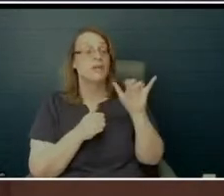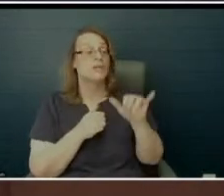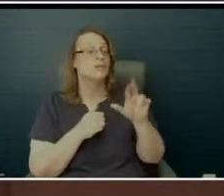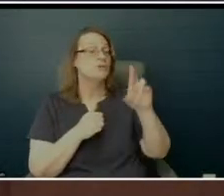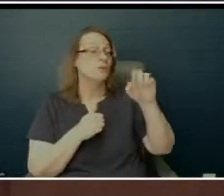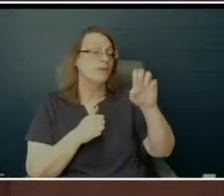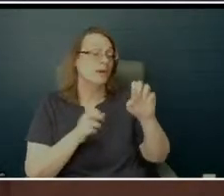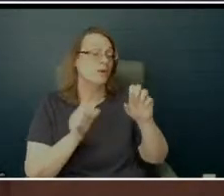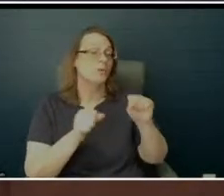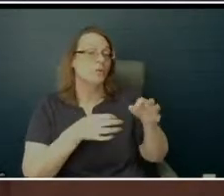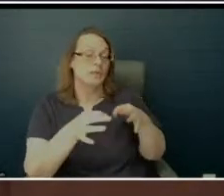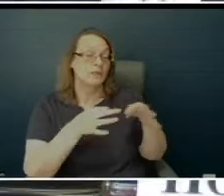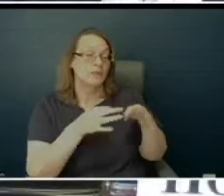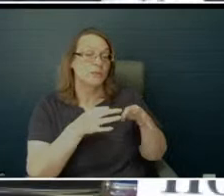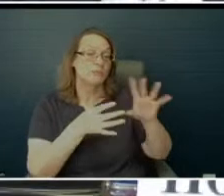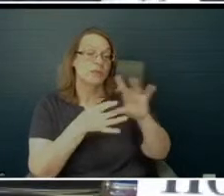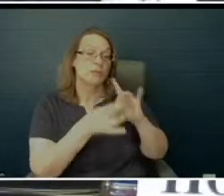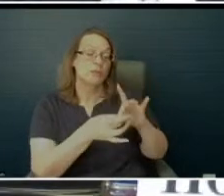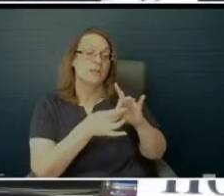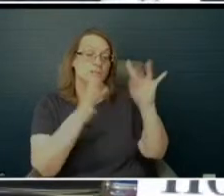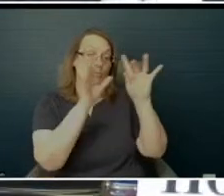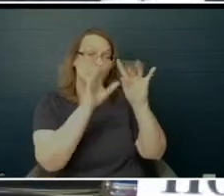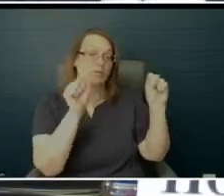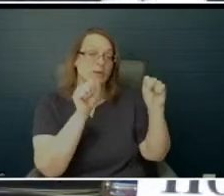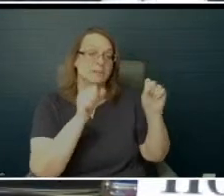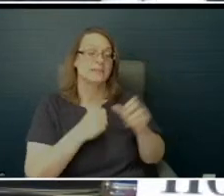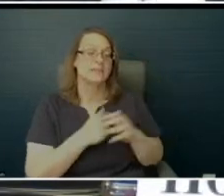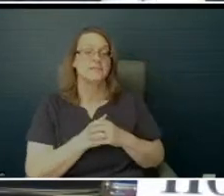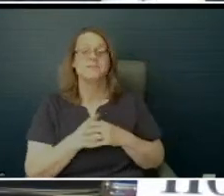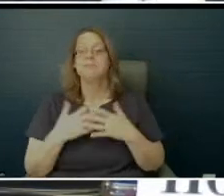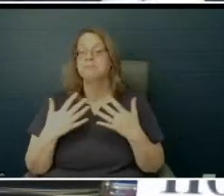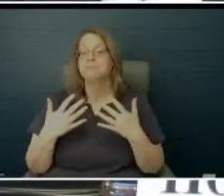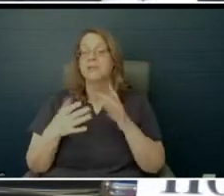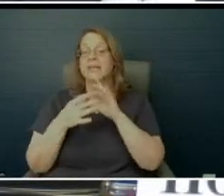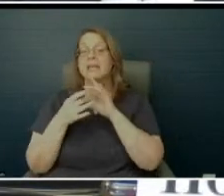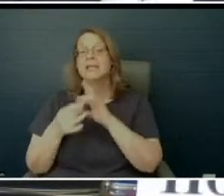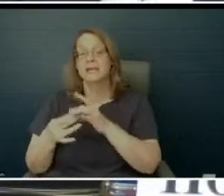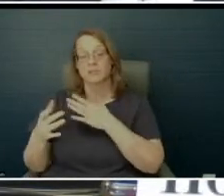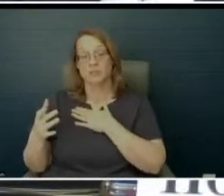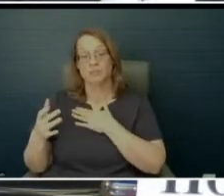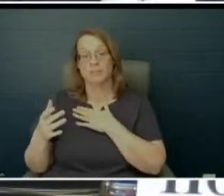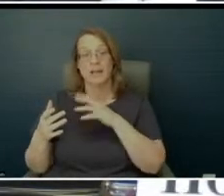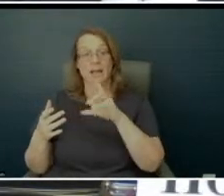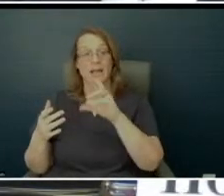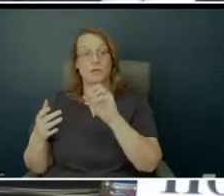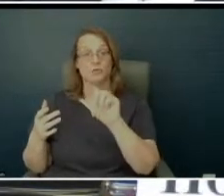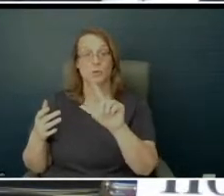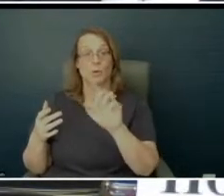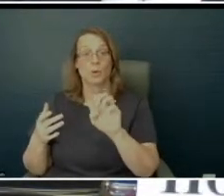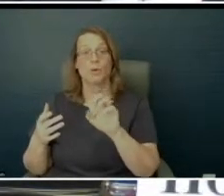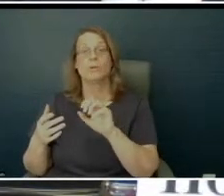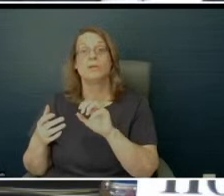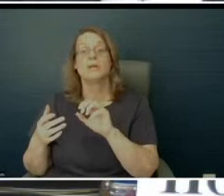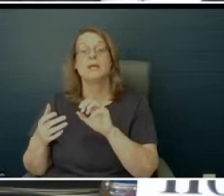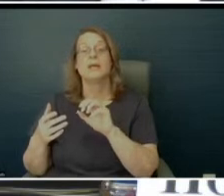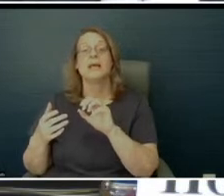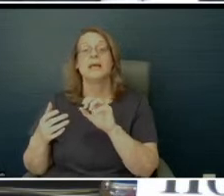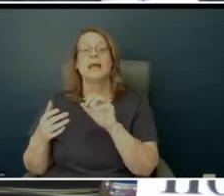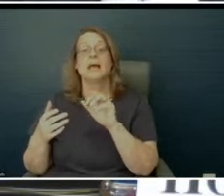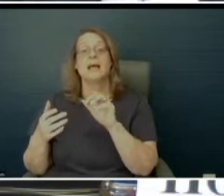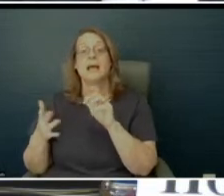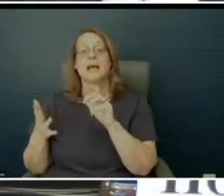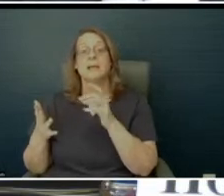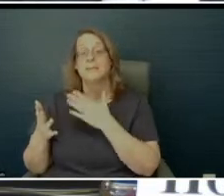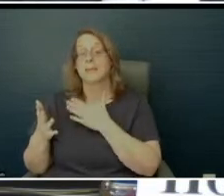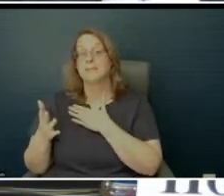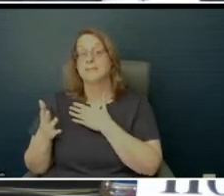president? Well, in connection with my role at OLC, over the course of my tenure there were a number of